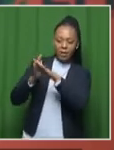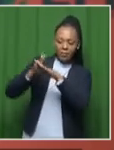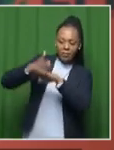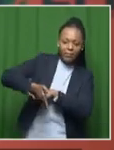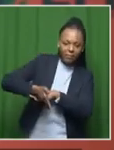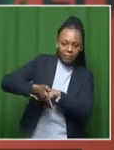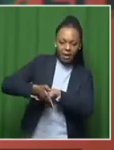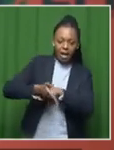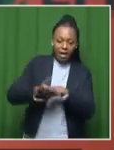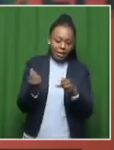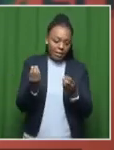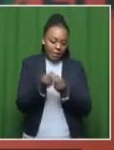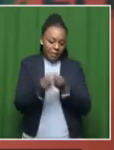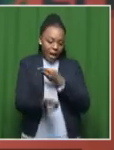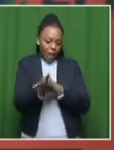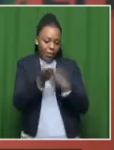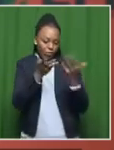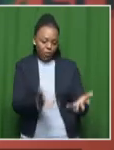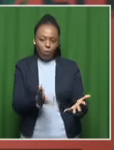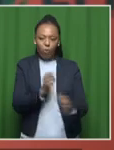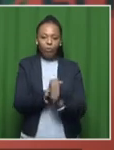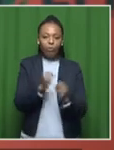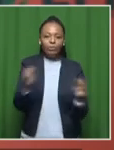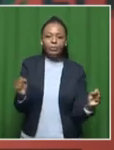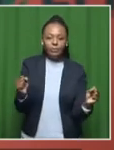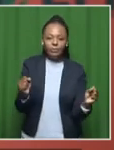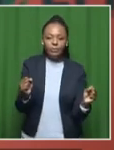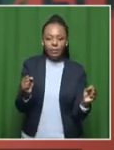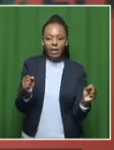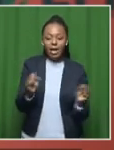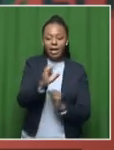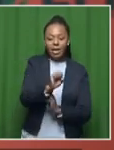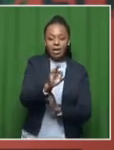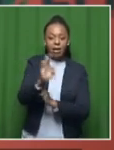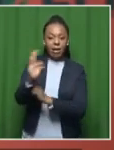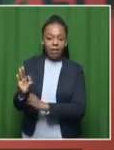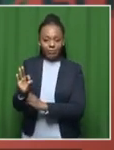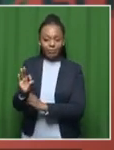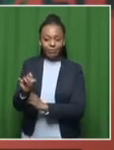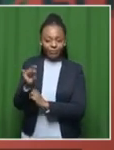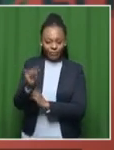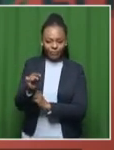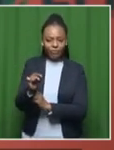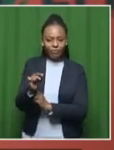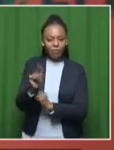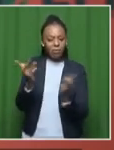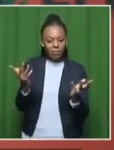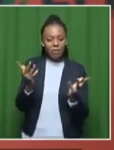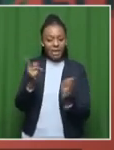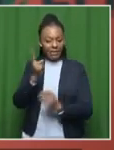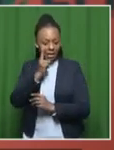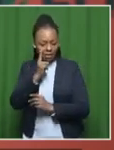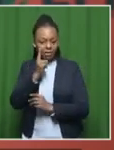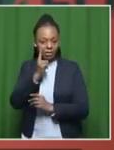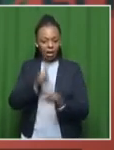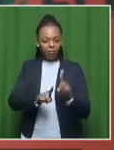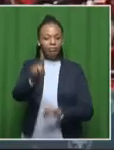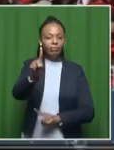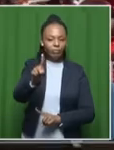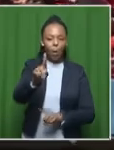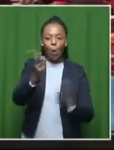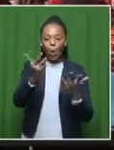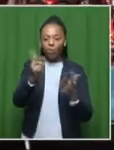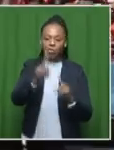through this testing moment. The EFF will have to pass this test or it will have to